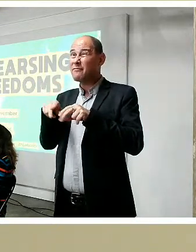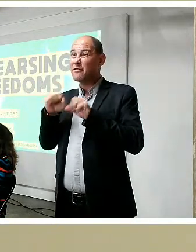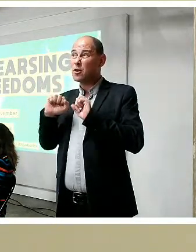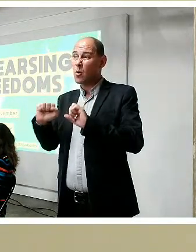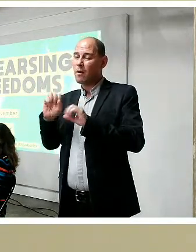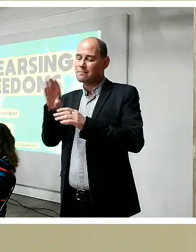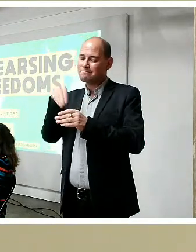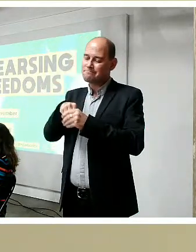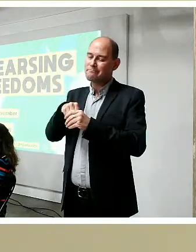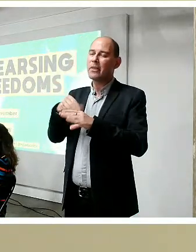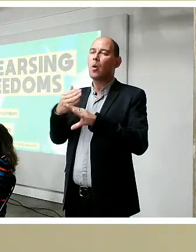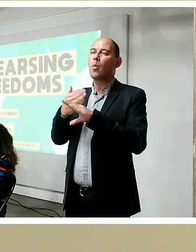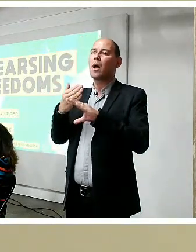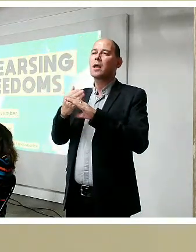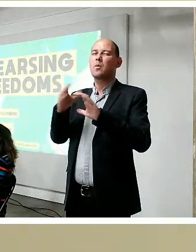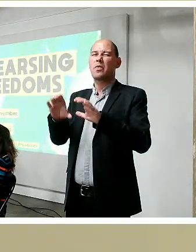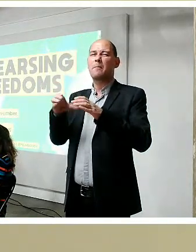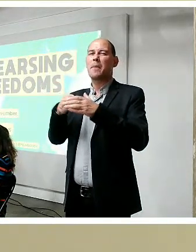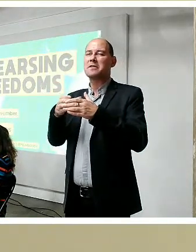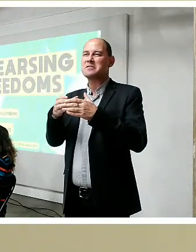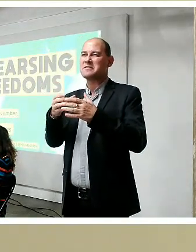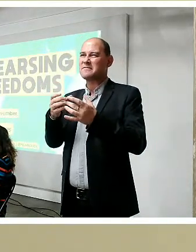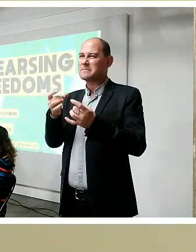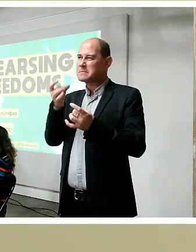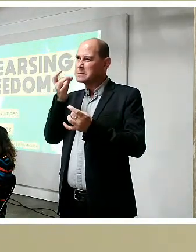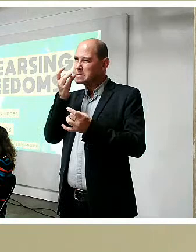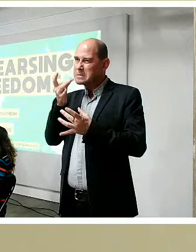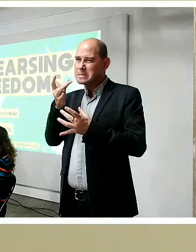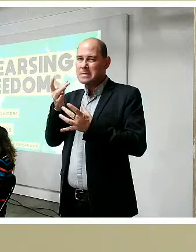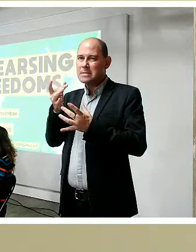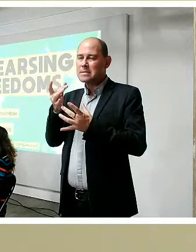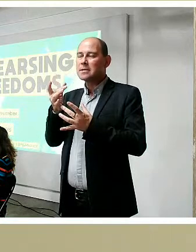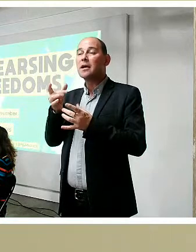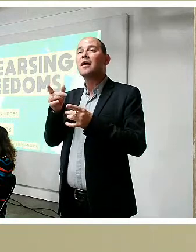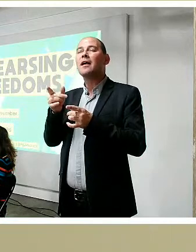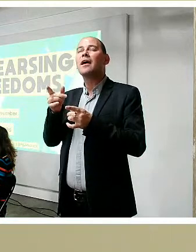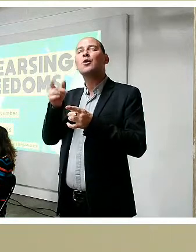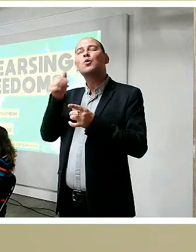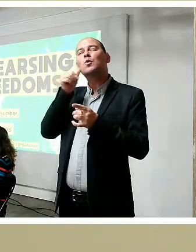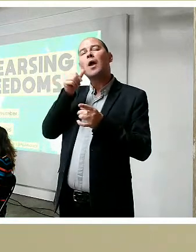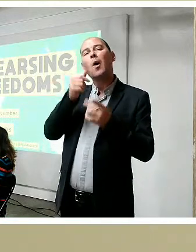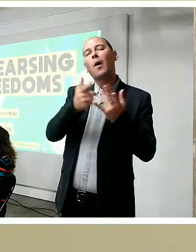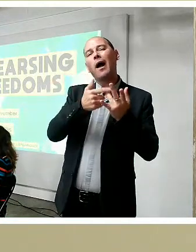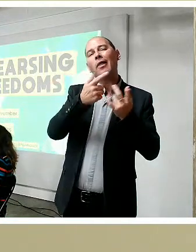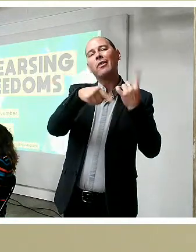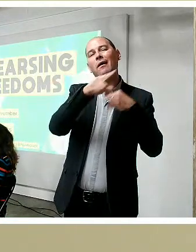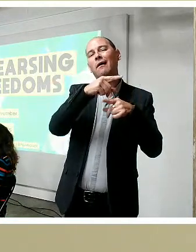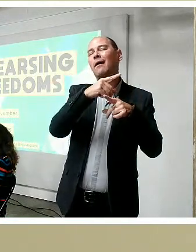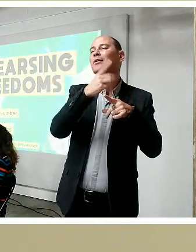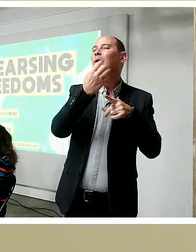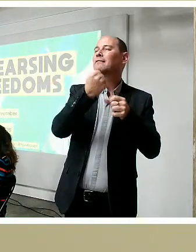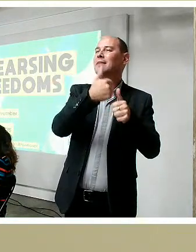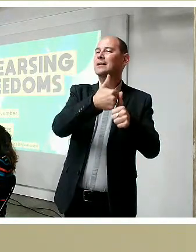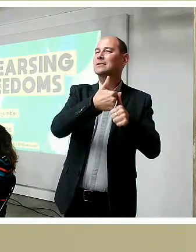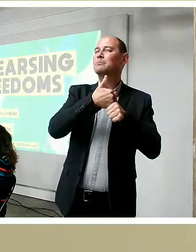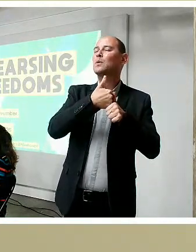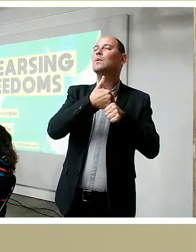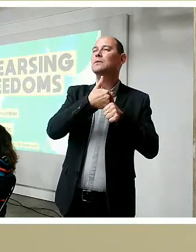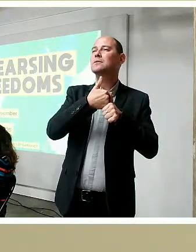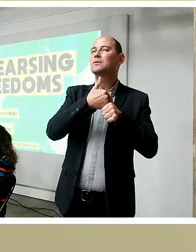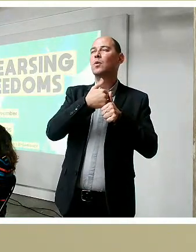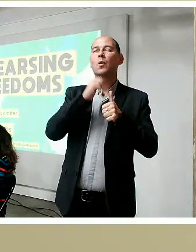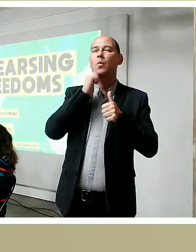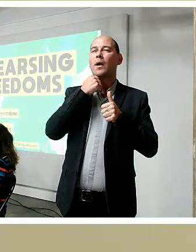who respond in a certain way, then you know you have your peoples who are gonna talk you down or